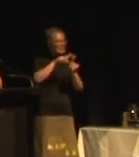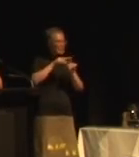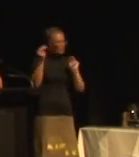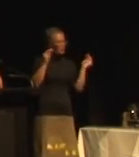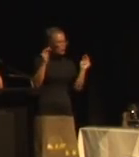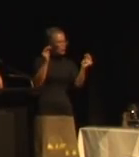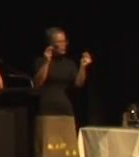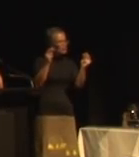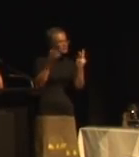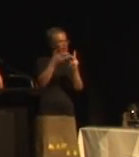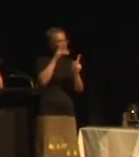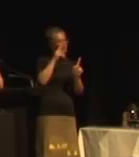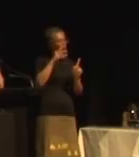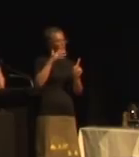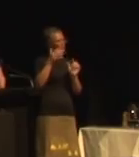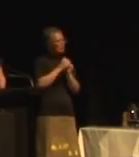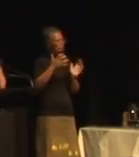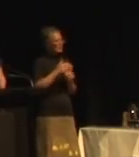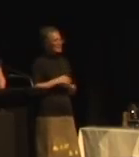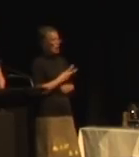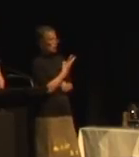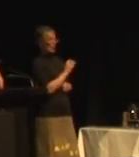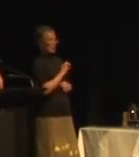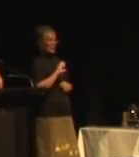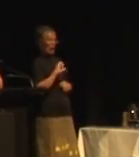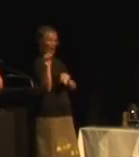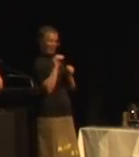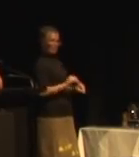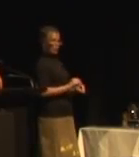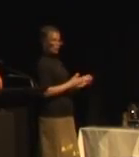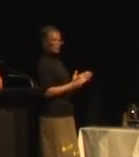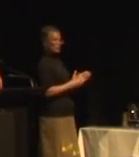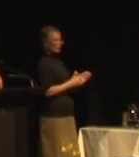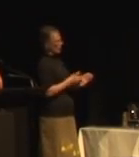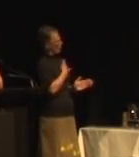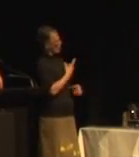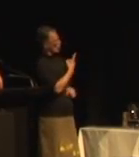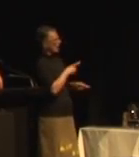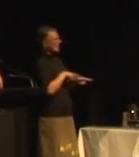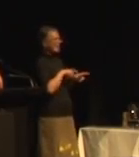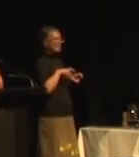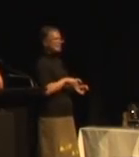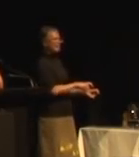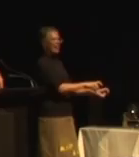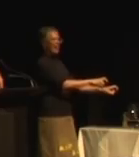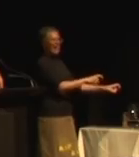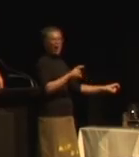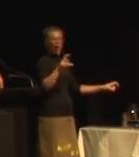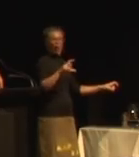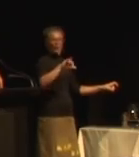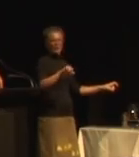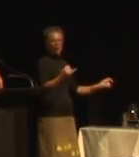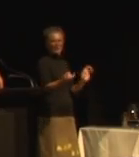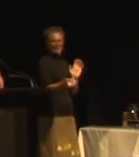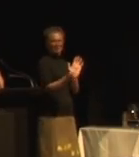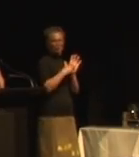In 2009, I moved here with the intent to spend a year in Wellington. I'm grateful that Courtney Johnson hired me on